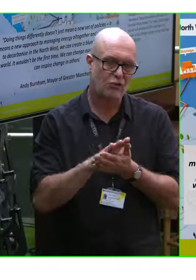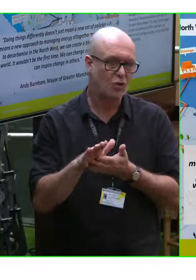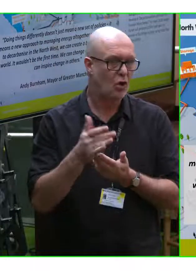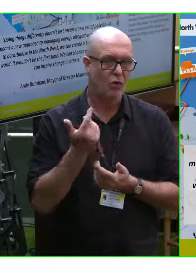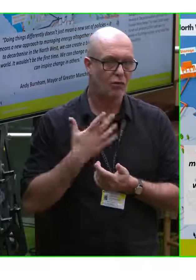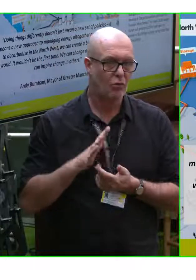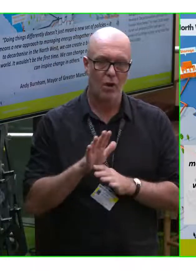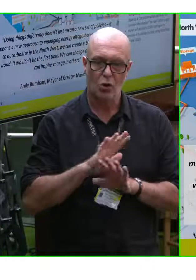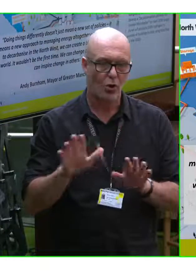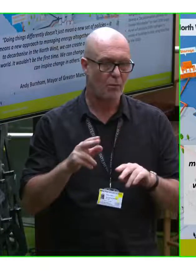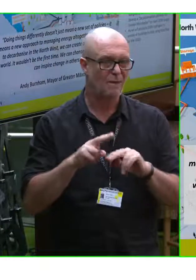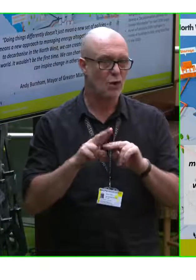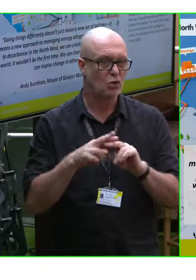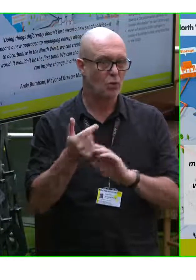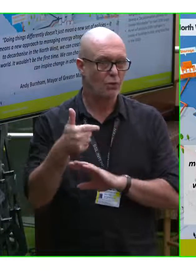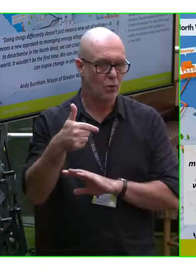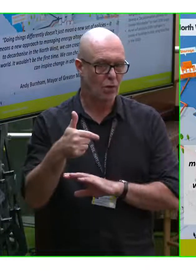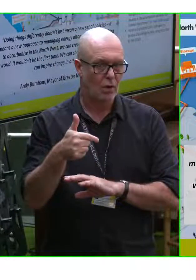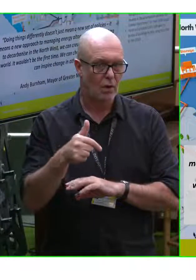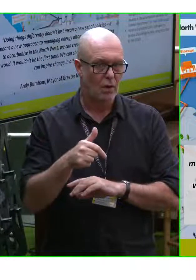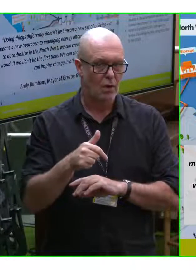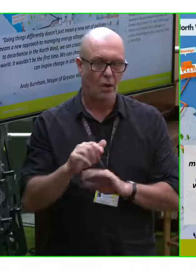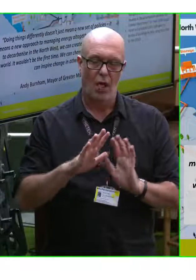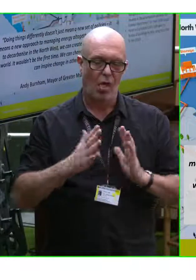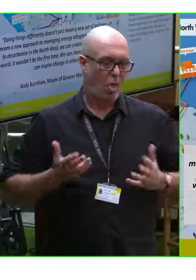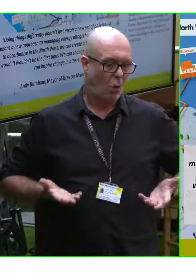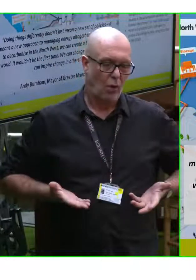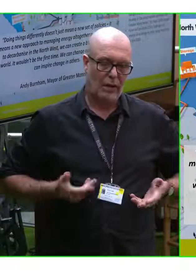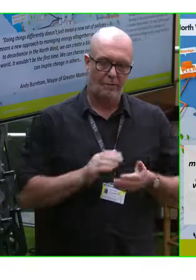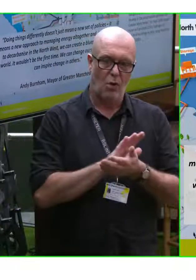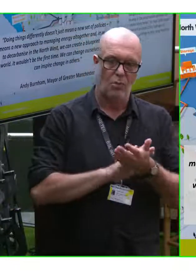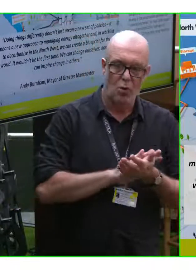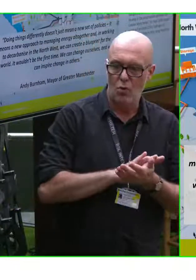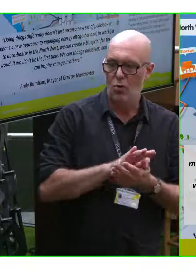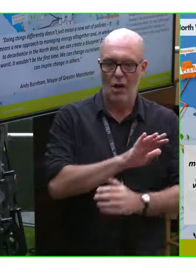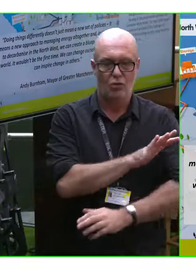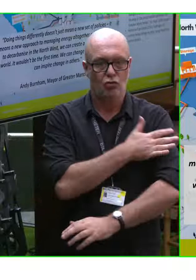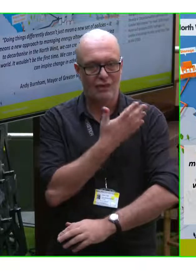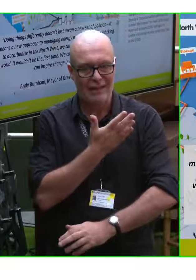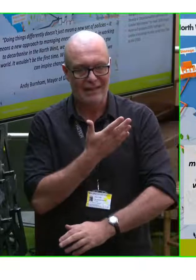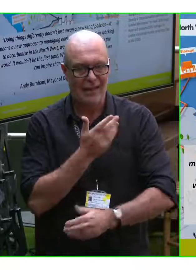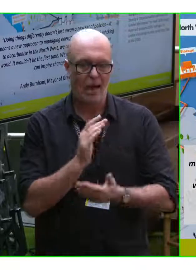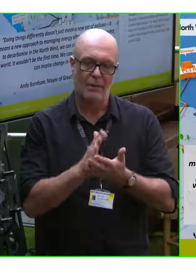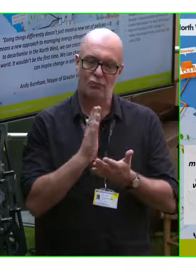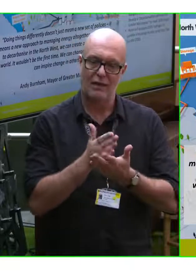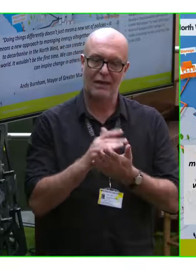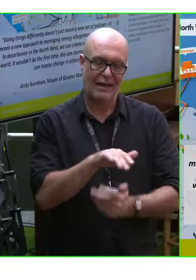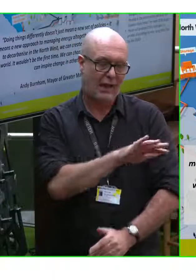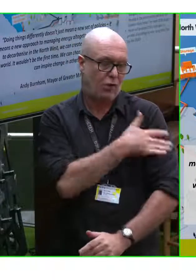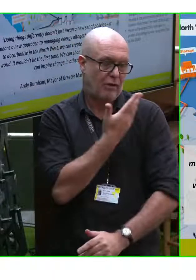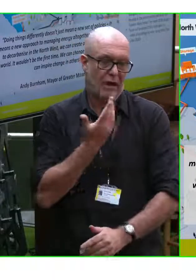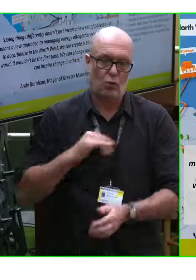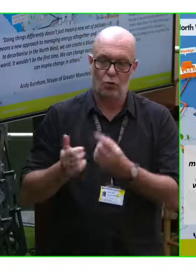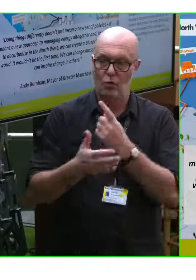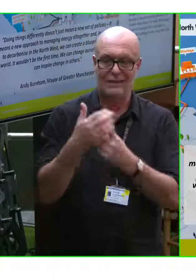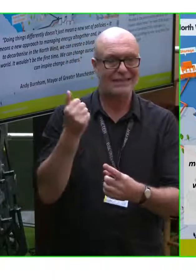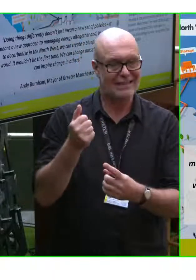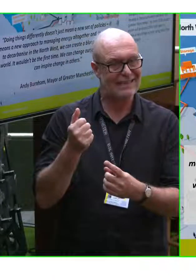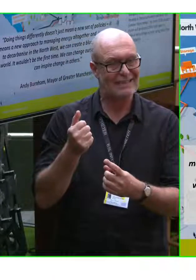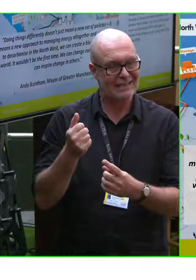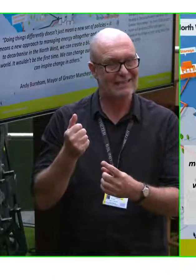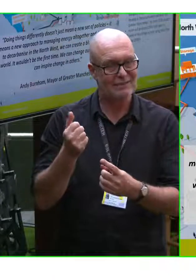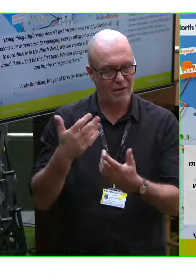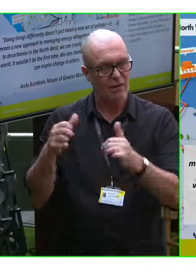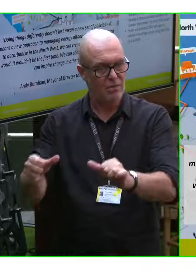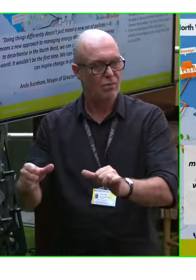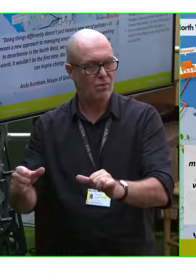interested in grey hydrogen. We're interested in blue or green. Ultimately, you know, whichever way you look at it, green is where everyone wants to get to with every single piece of